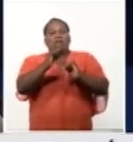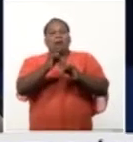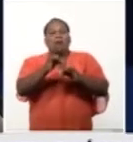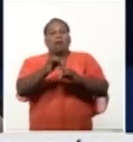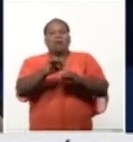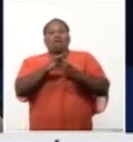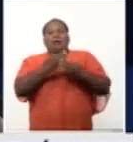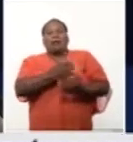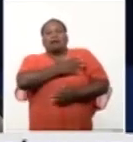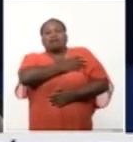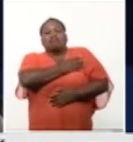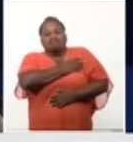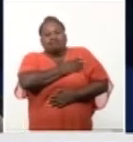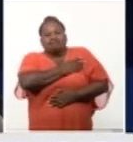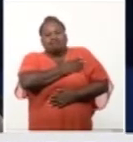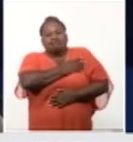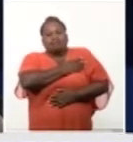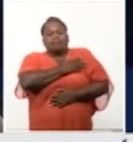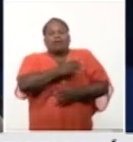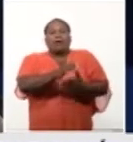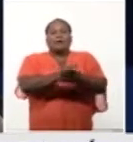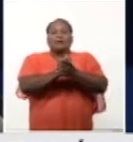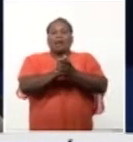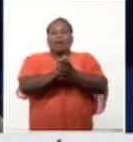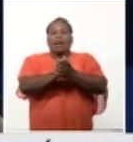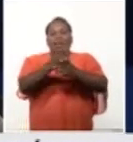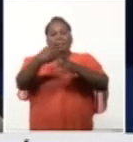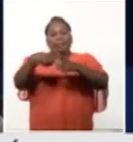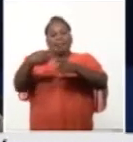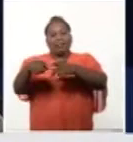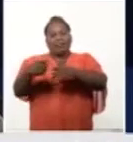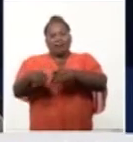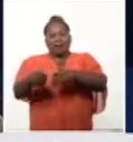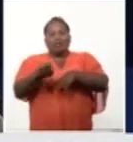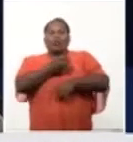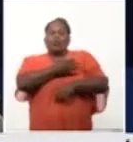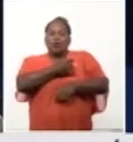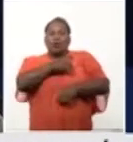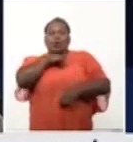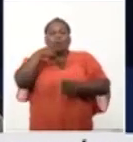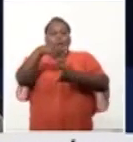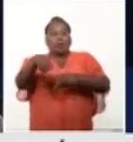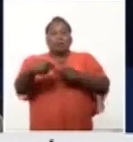our condolences to his family and friends,